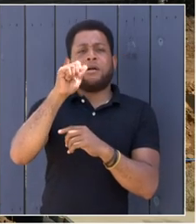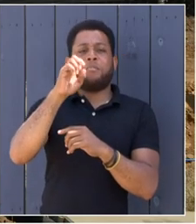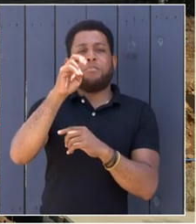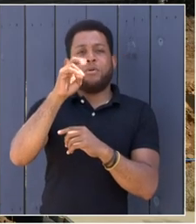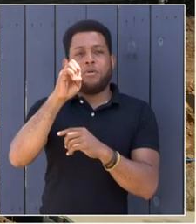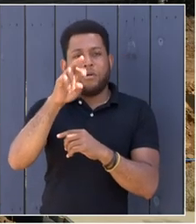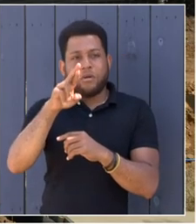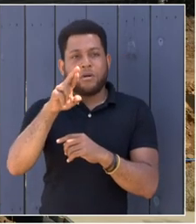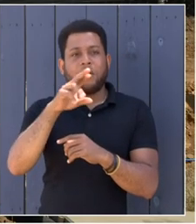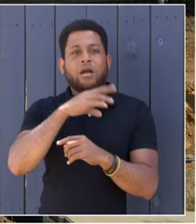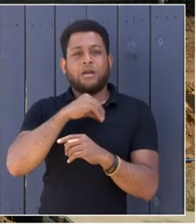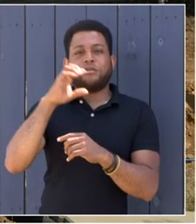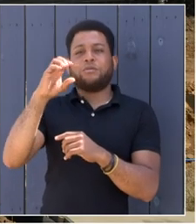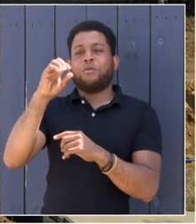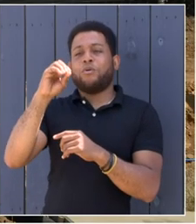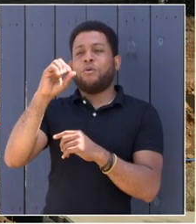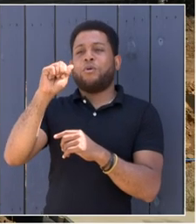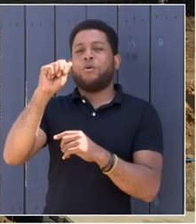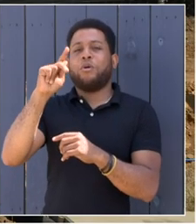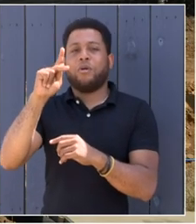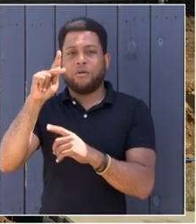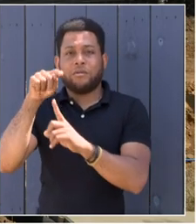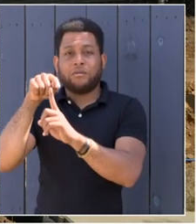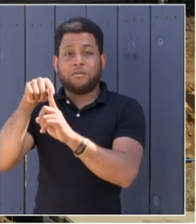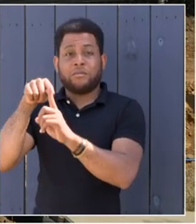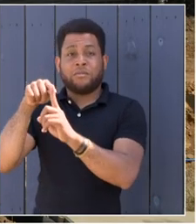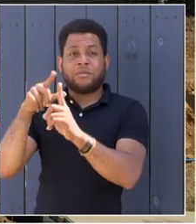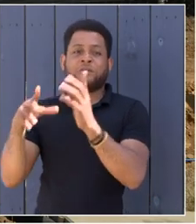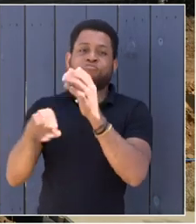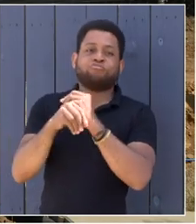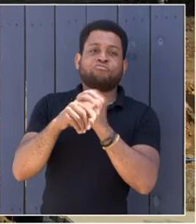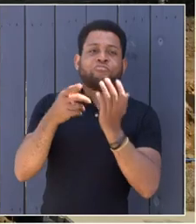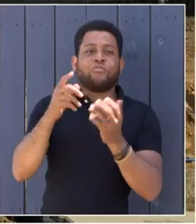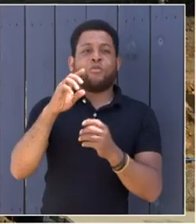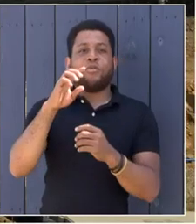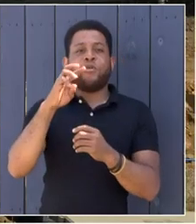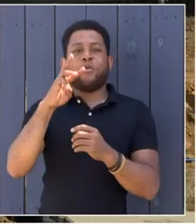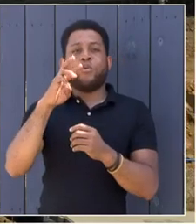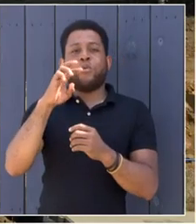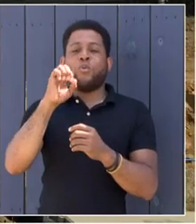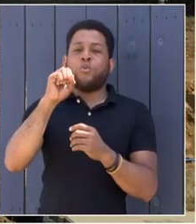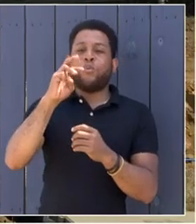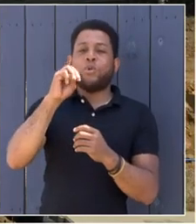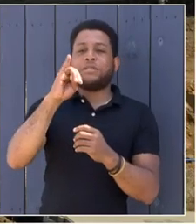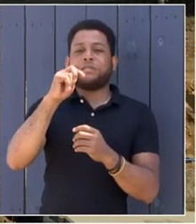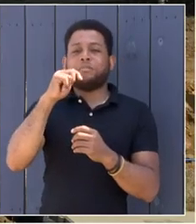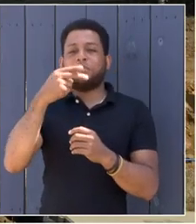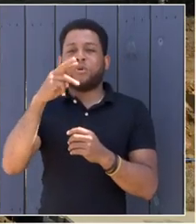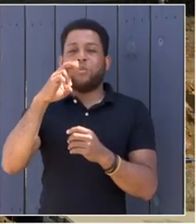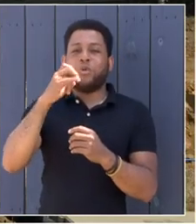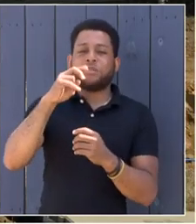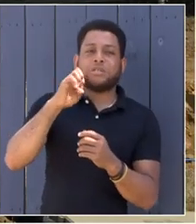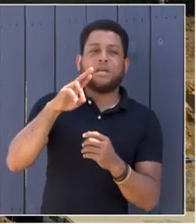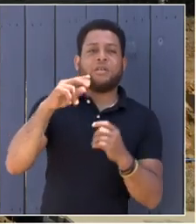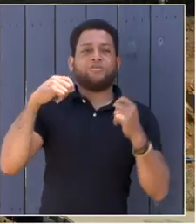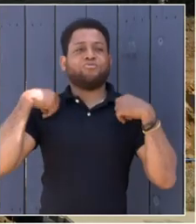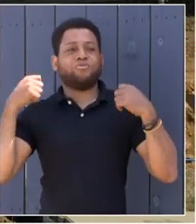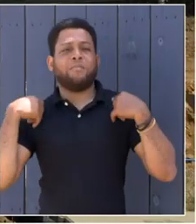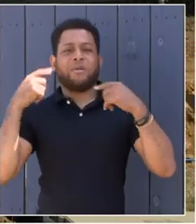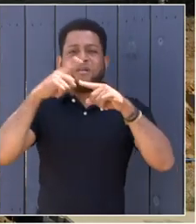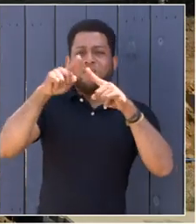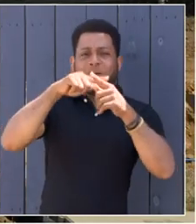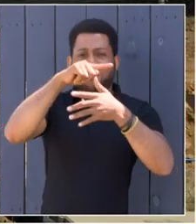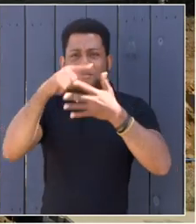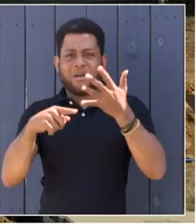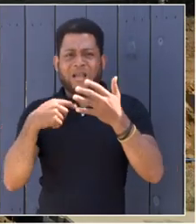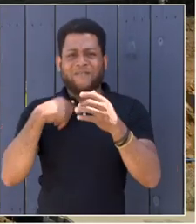Whitman Walker Health, adding to affordable housing, with a great play space for kids. So we were just